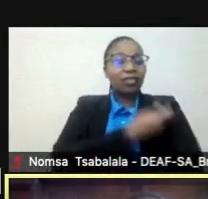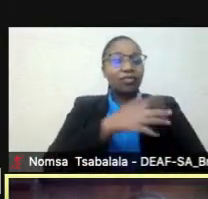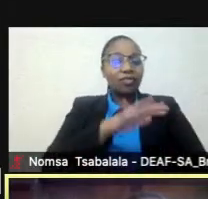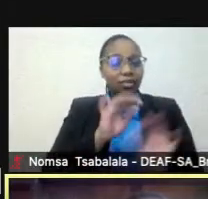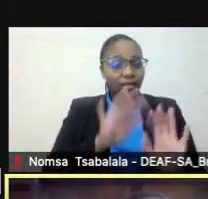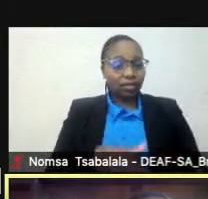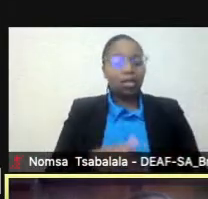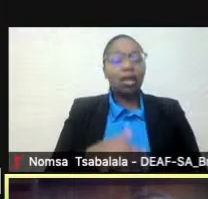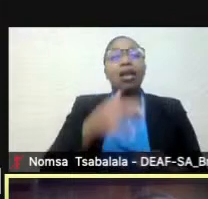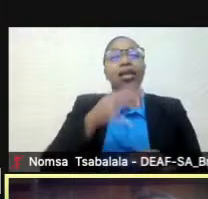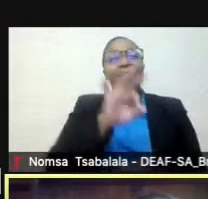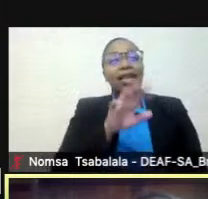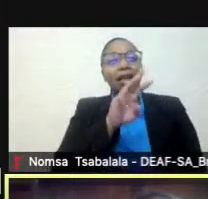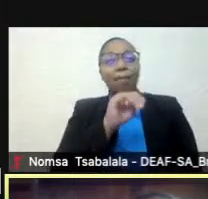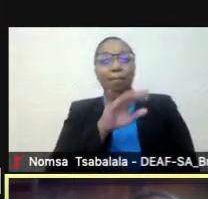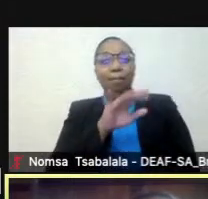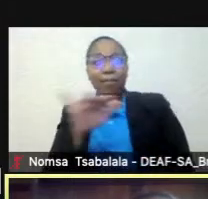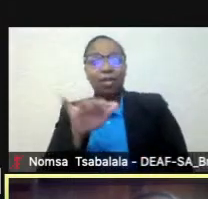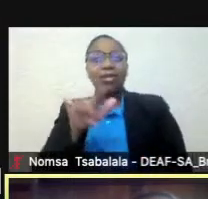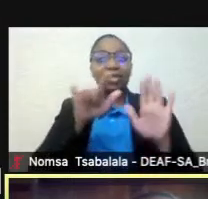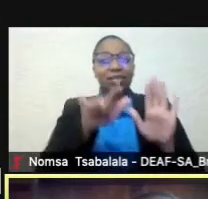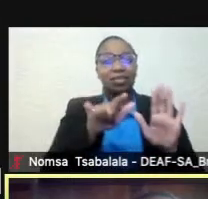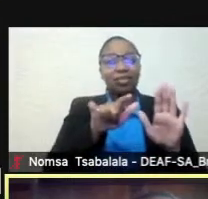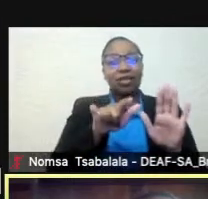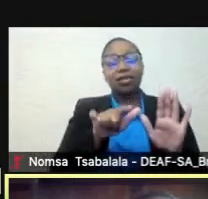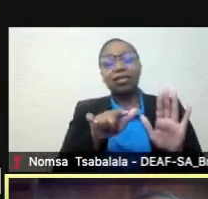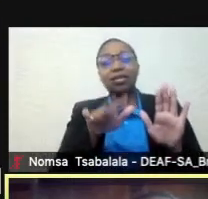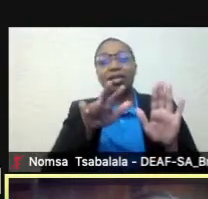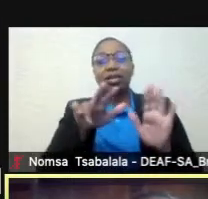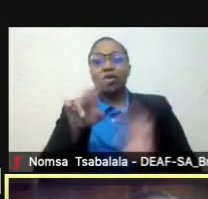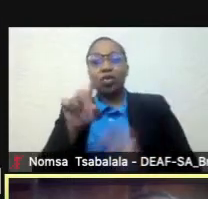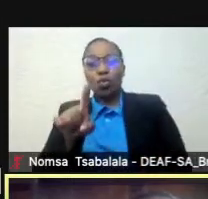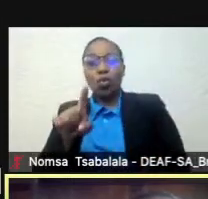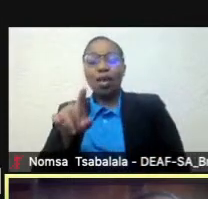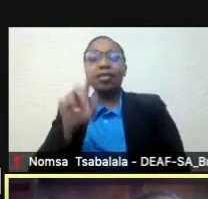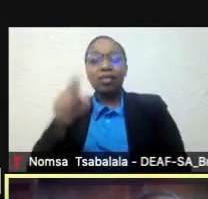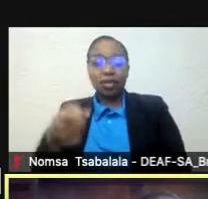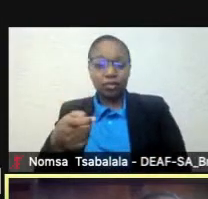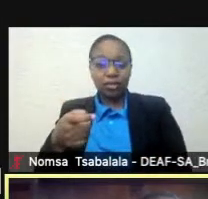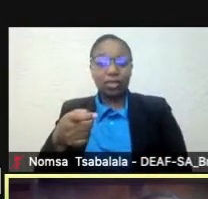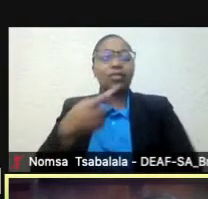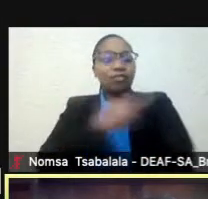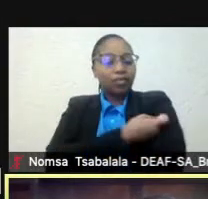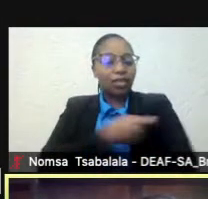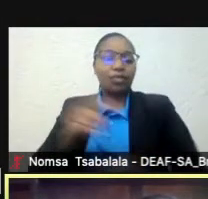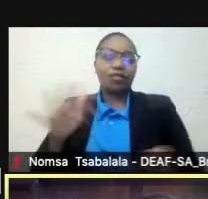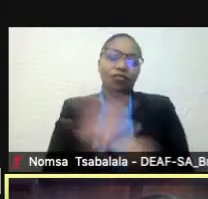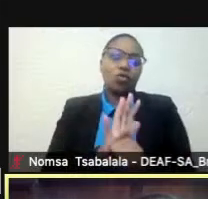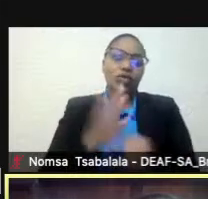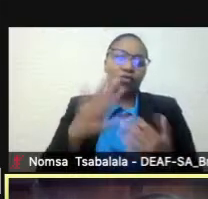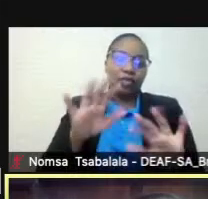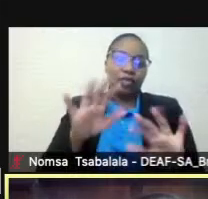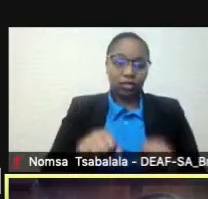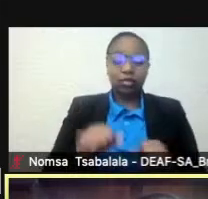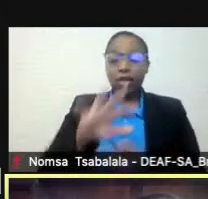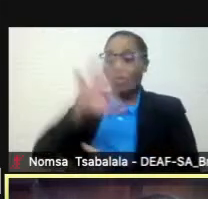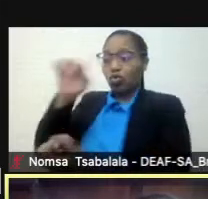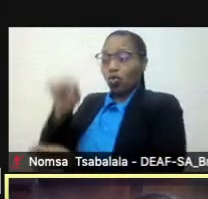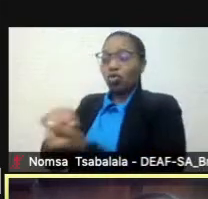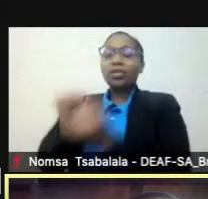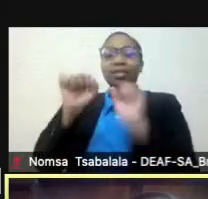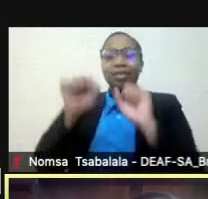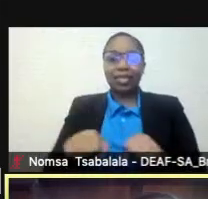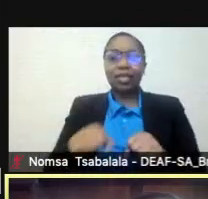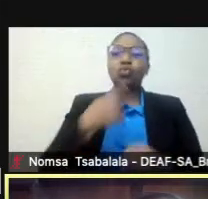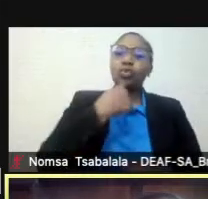3,751,000 patients have been fully vaccinated. And in conclusion, we are saying that, yes, we see the sharp